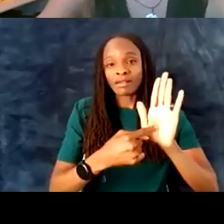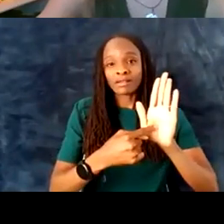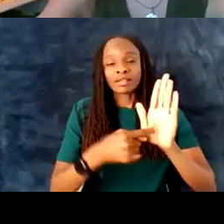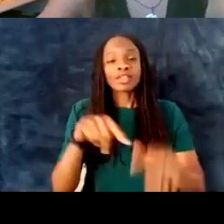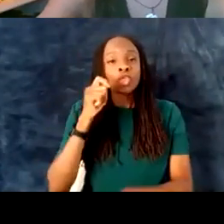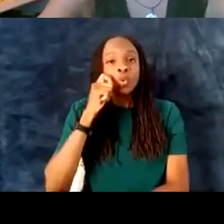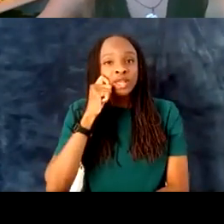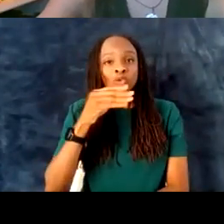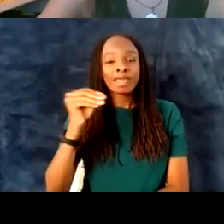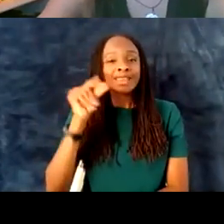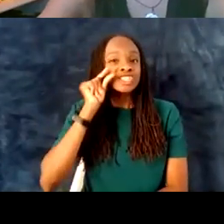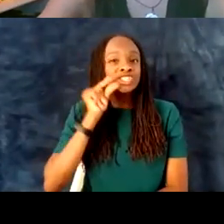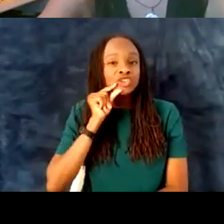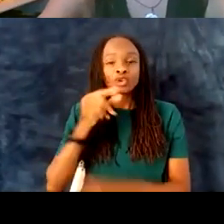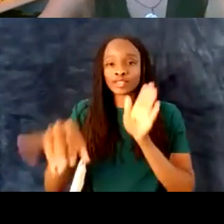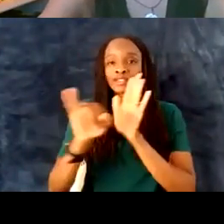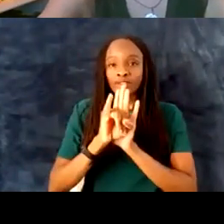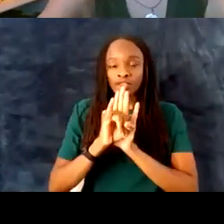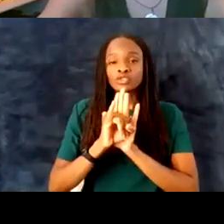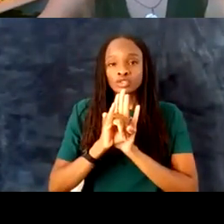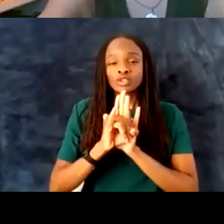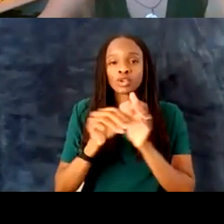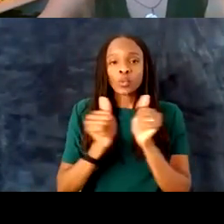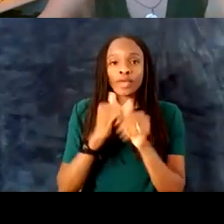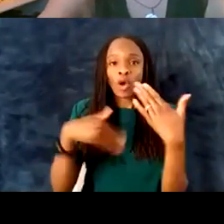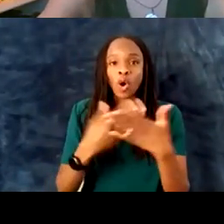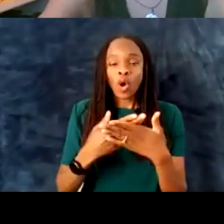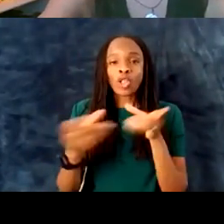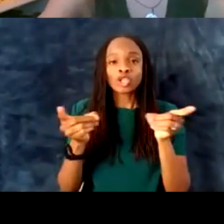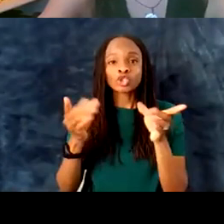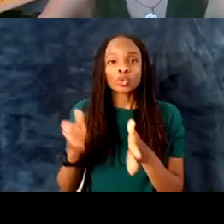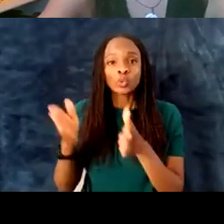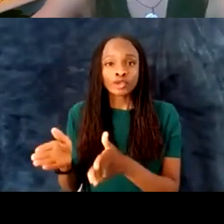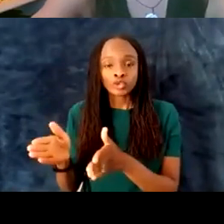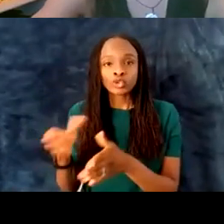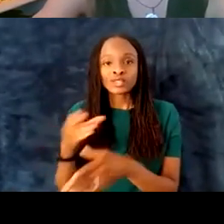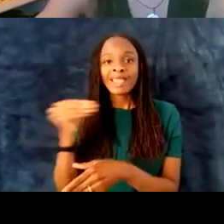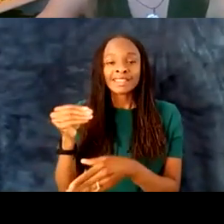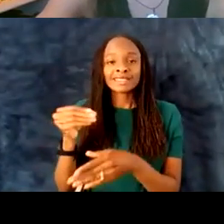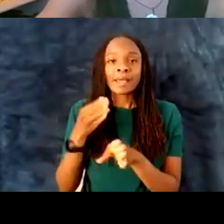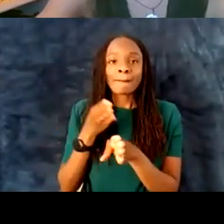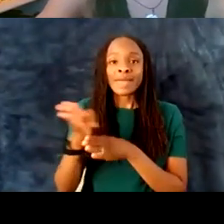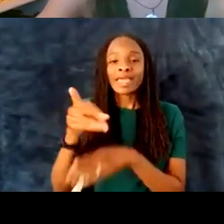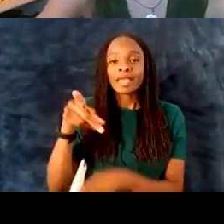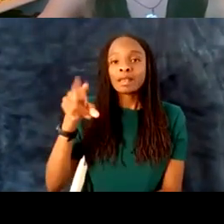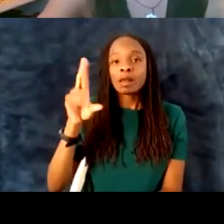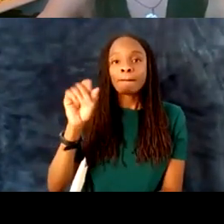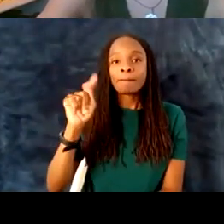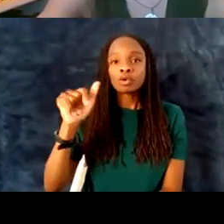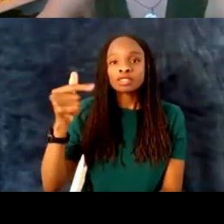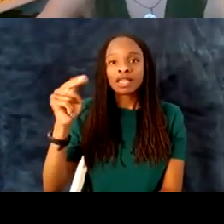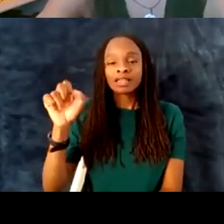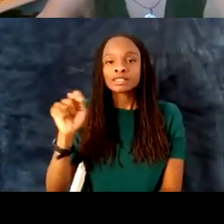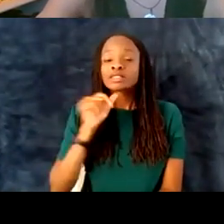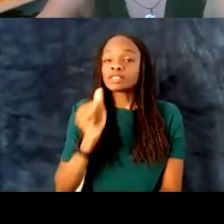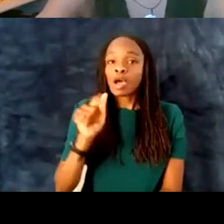racial and gender identification of all directors and main protagonists, so not just the principal